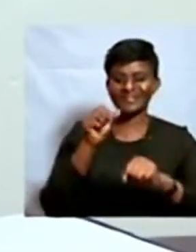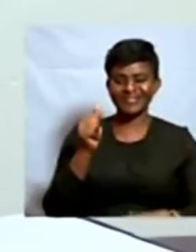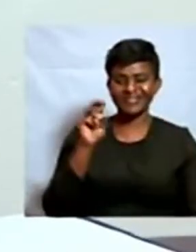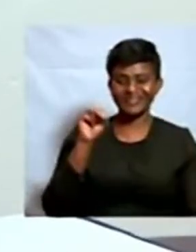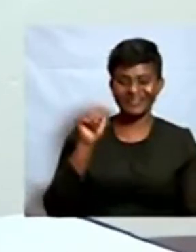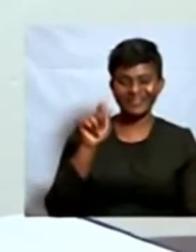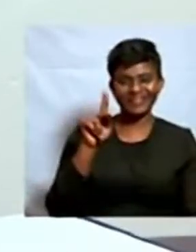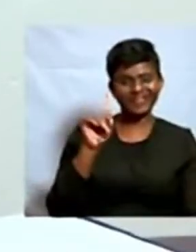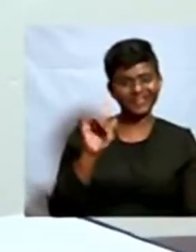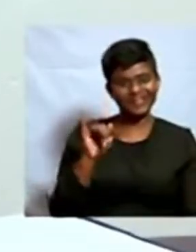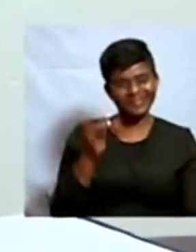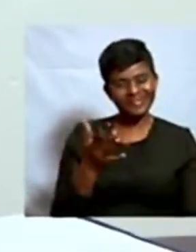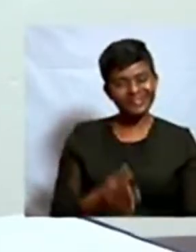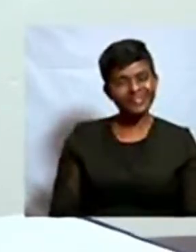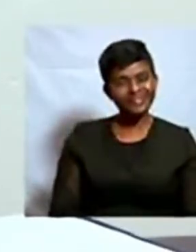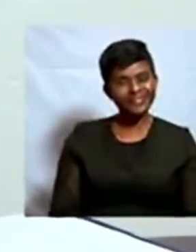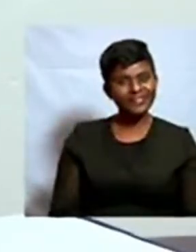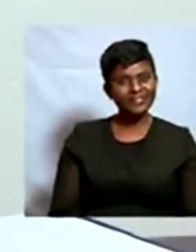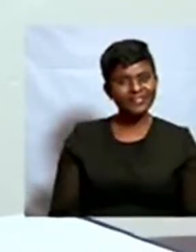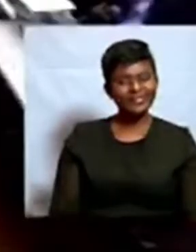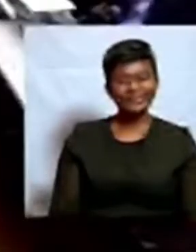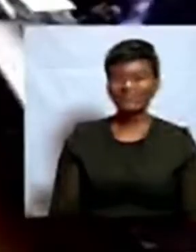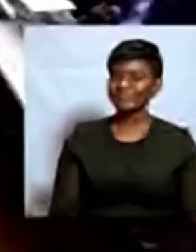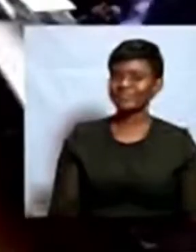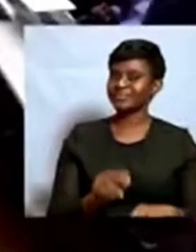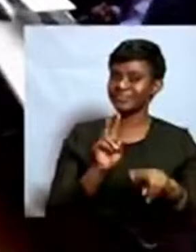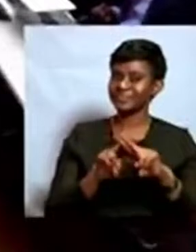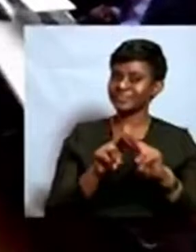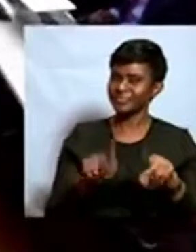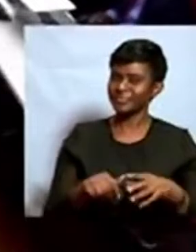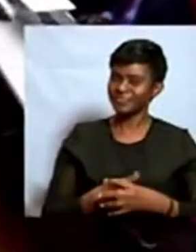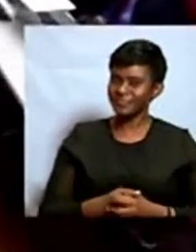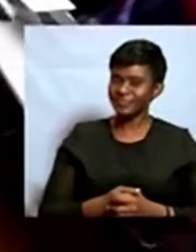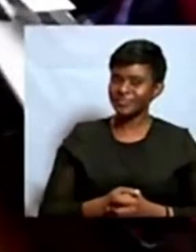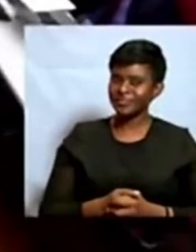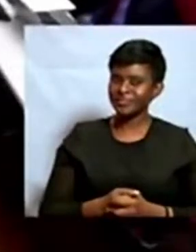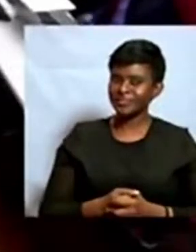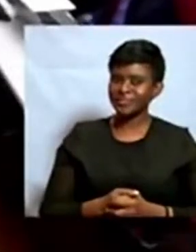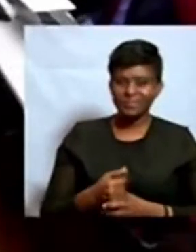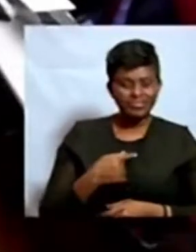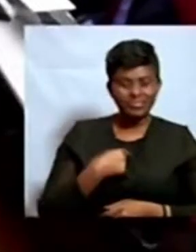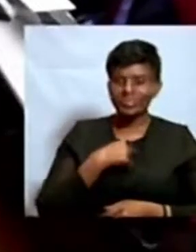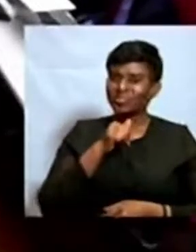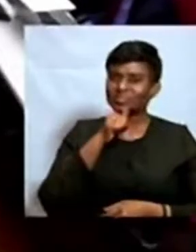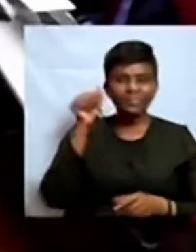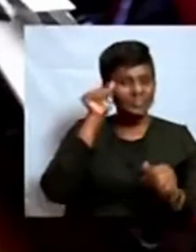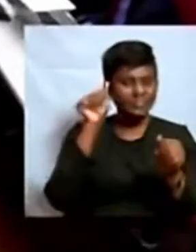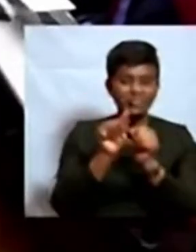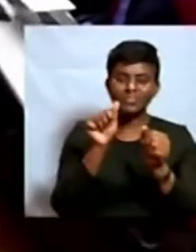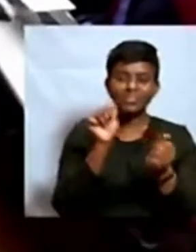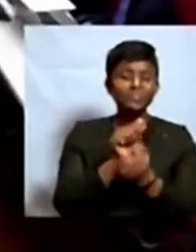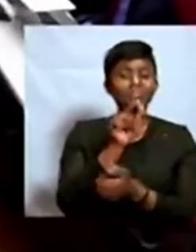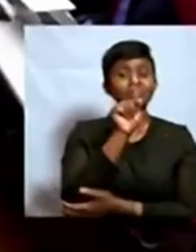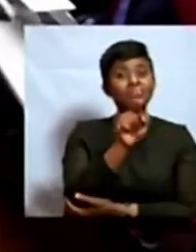Samakai. Point of order, Chair. Chair, I tend not to agree with that